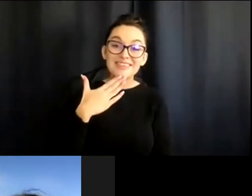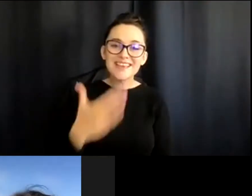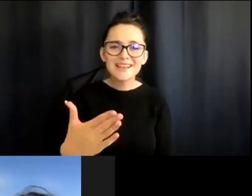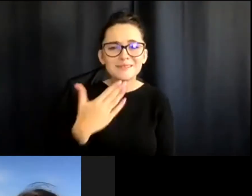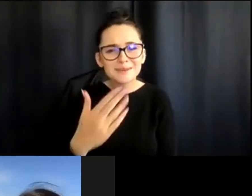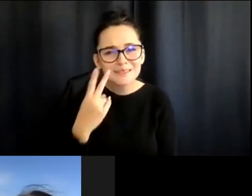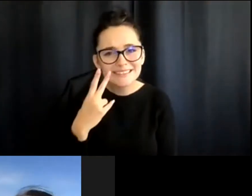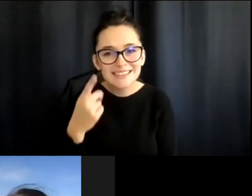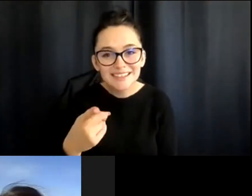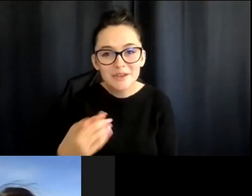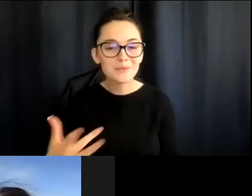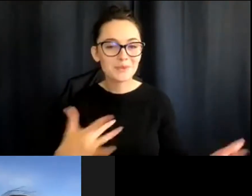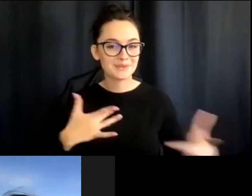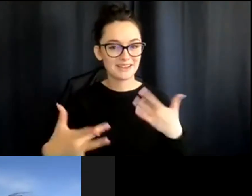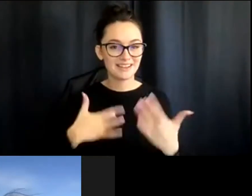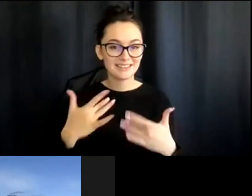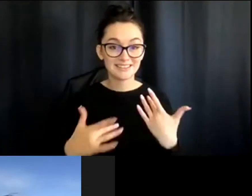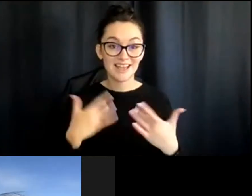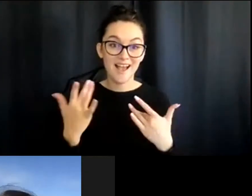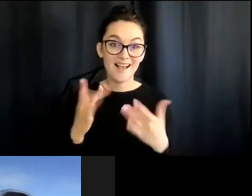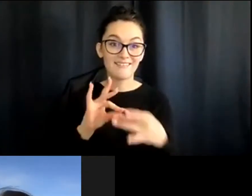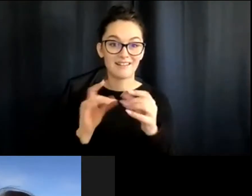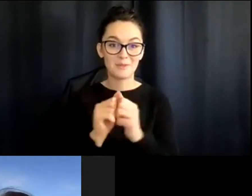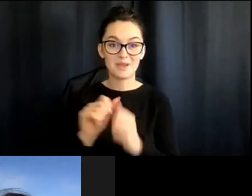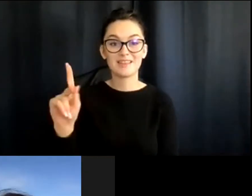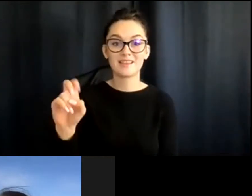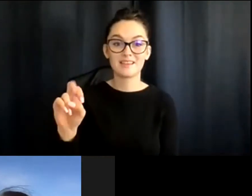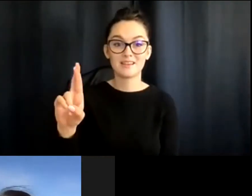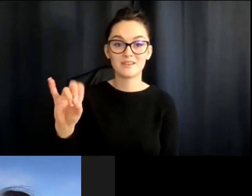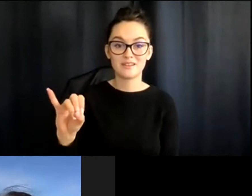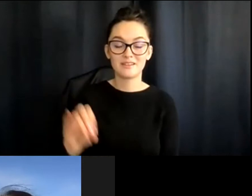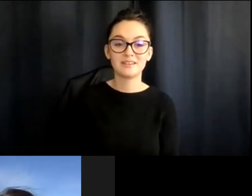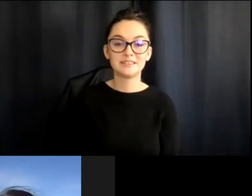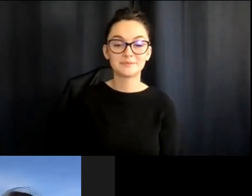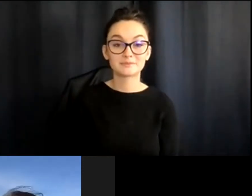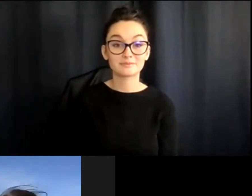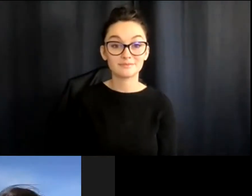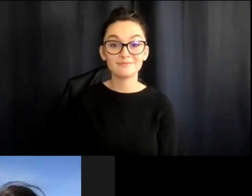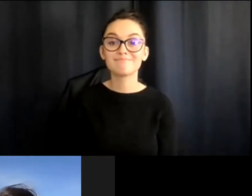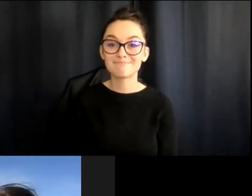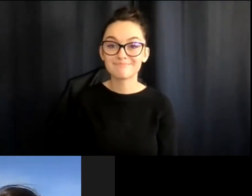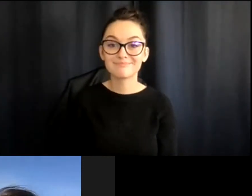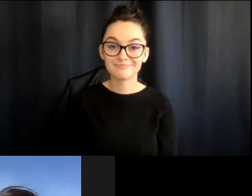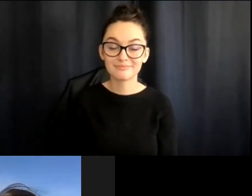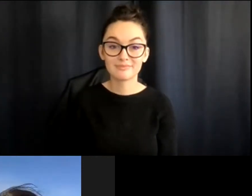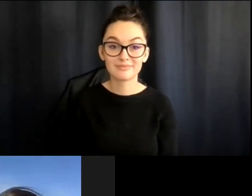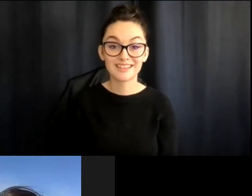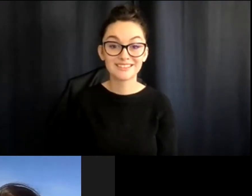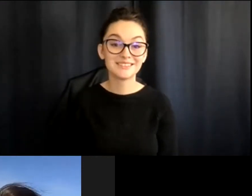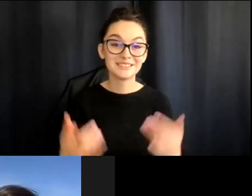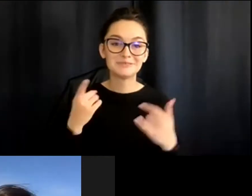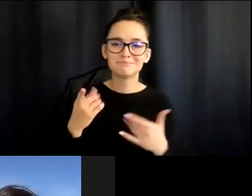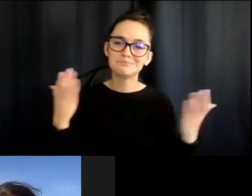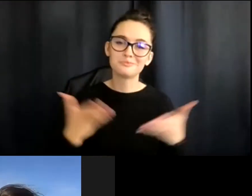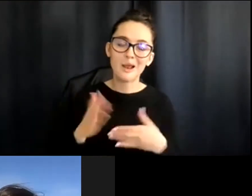you. We're excited to touch base with Miss Carrie. All right, so folks, we are welcoming Miss Mackenzie's crew